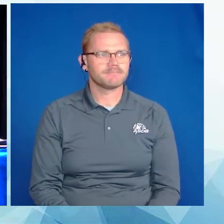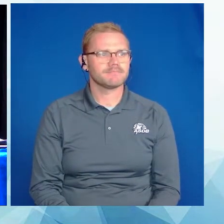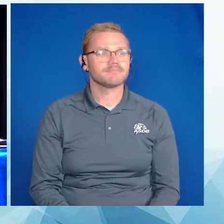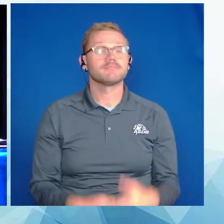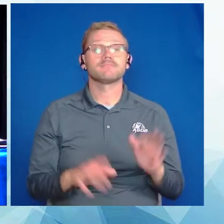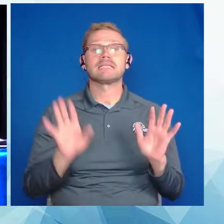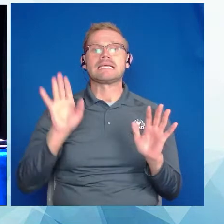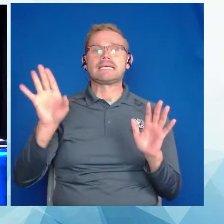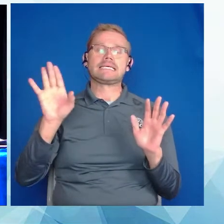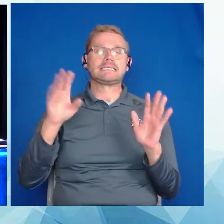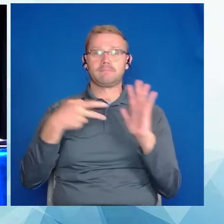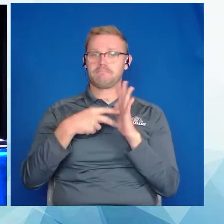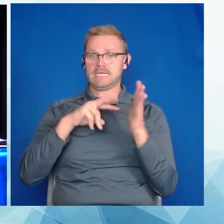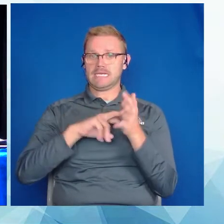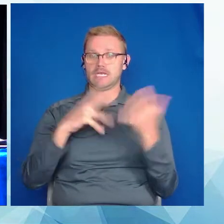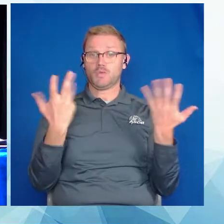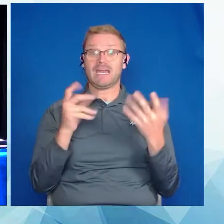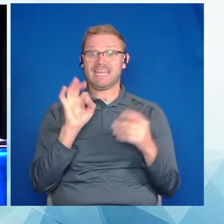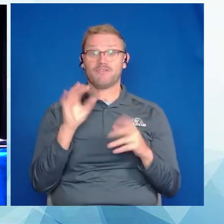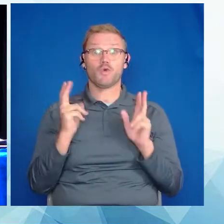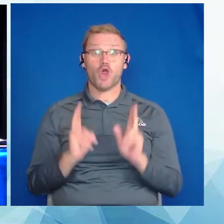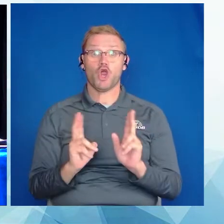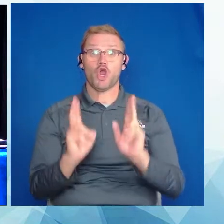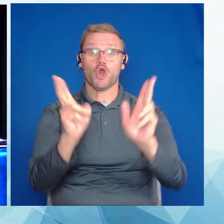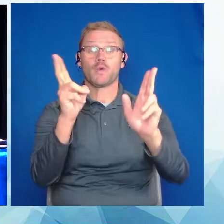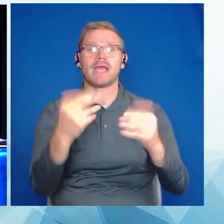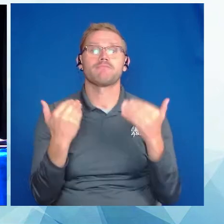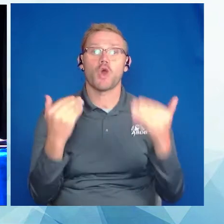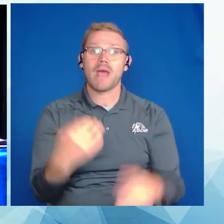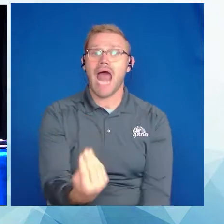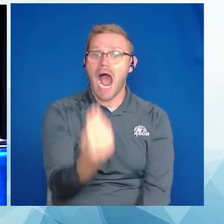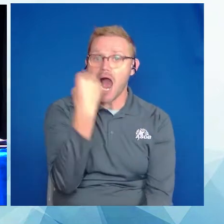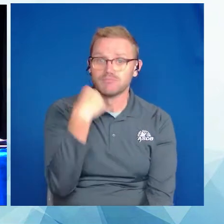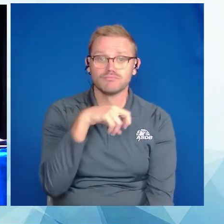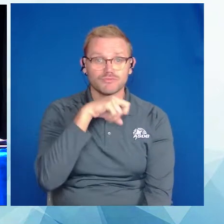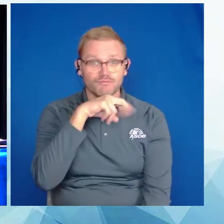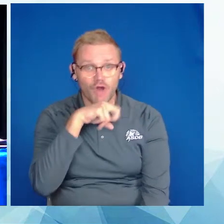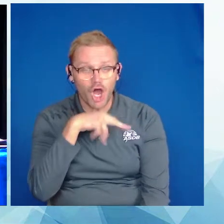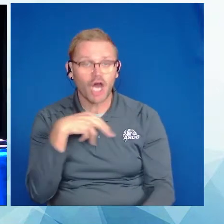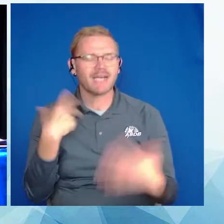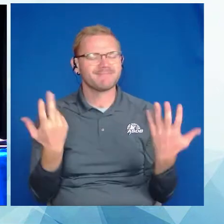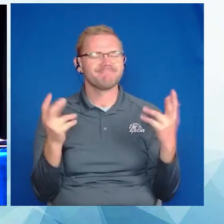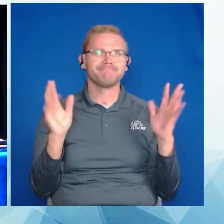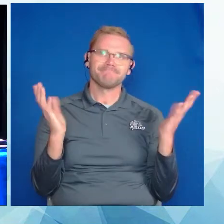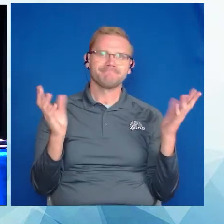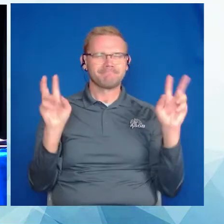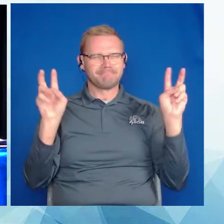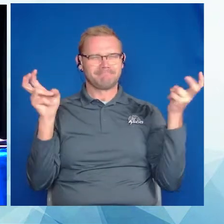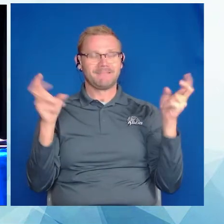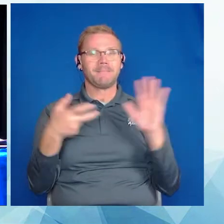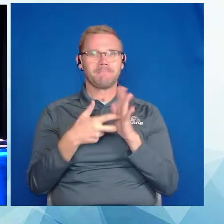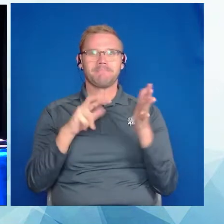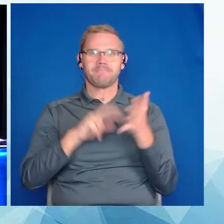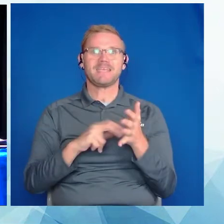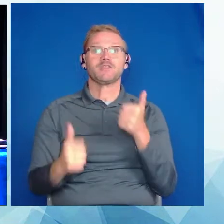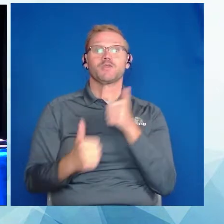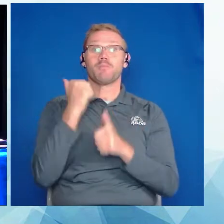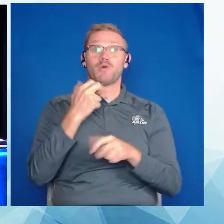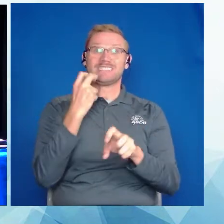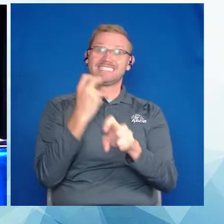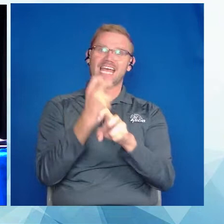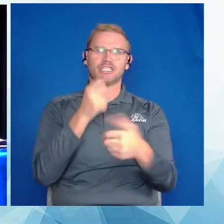So his analogy is that if you hurry up and eat that frog, aka take care of the most difficult